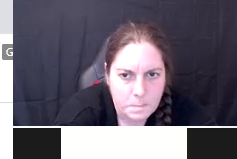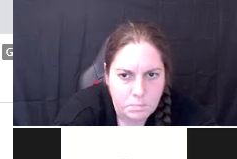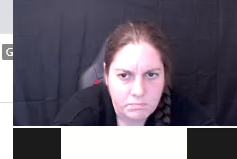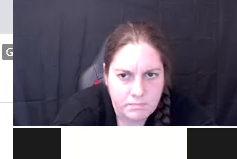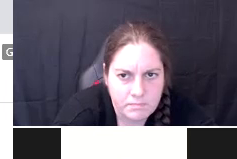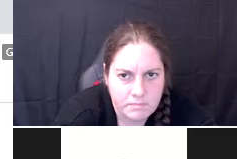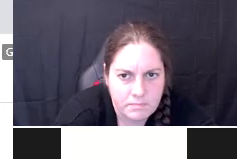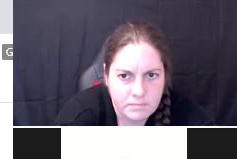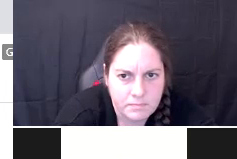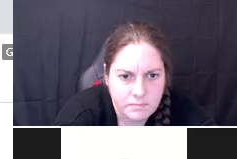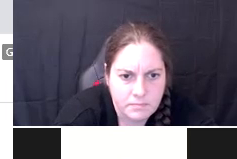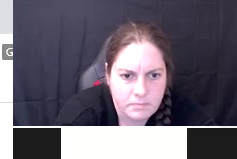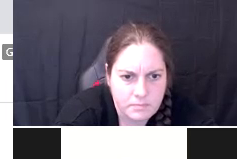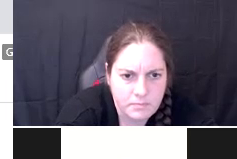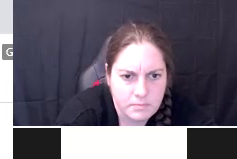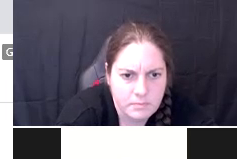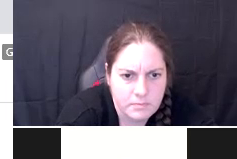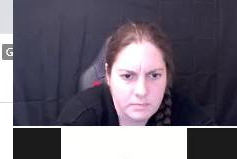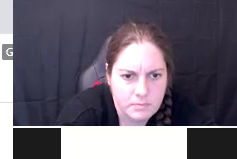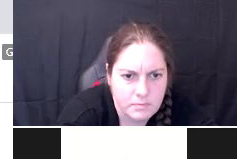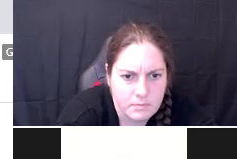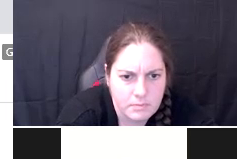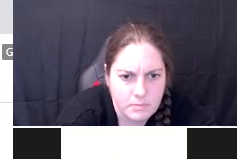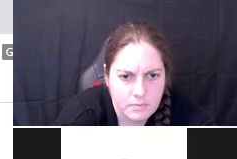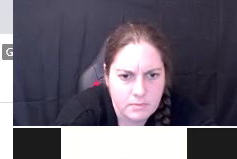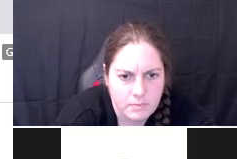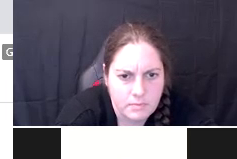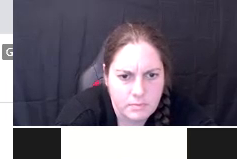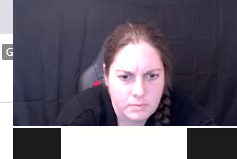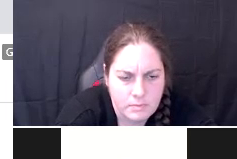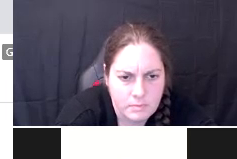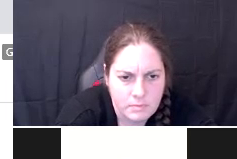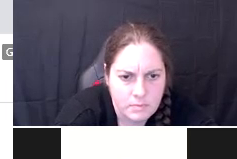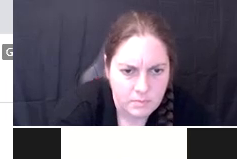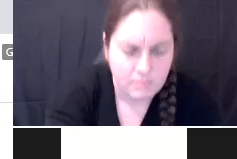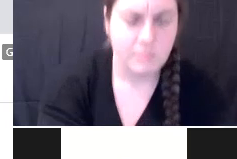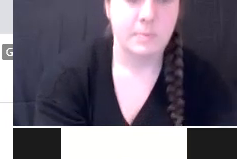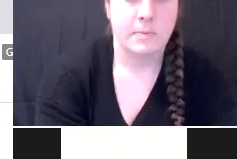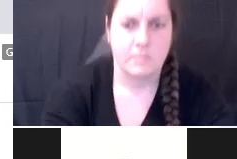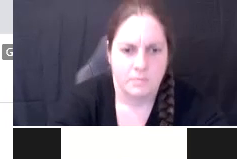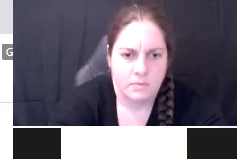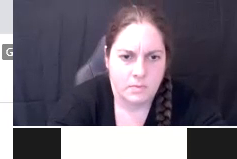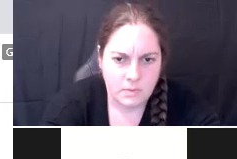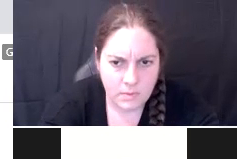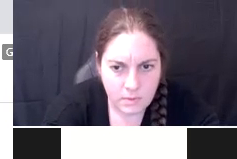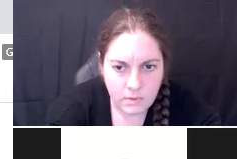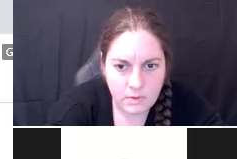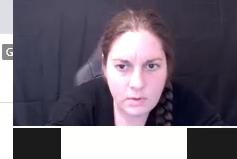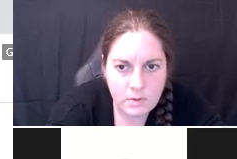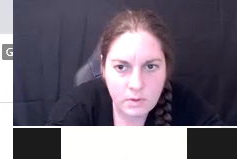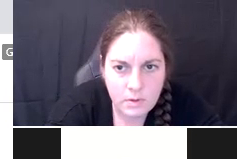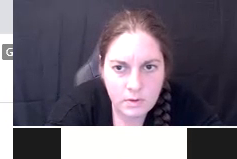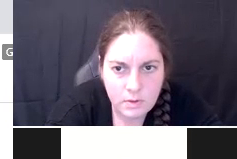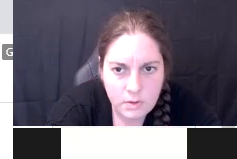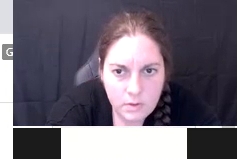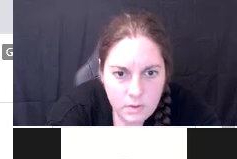okay? So let's take a look at each one of these because I want to make sure that